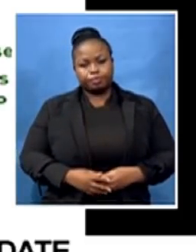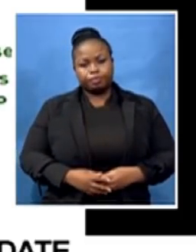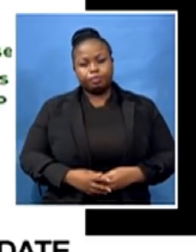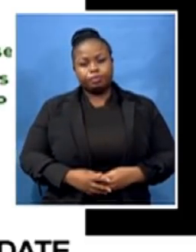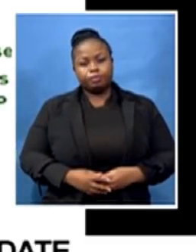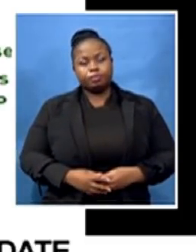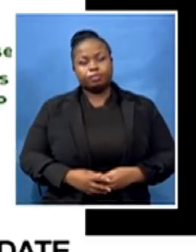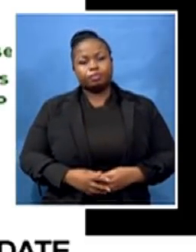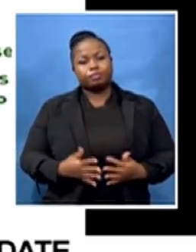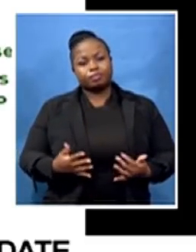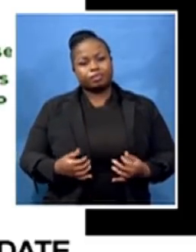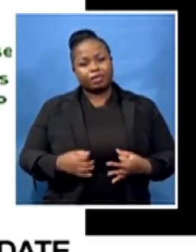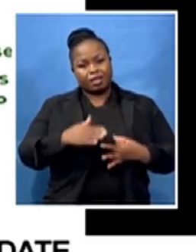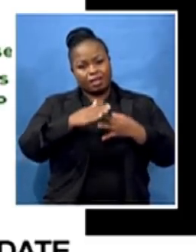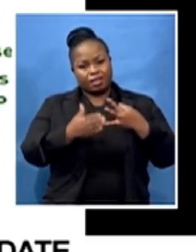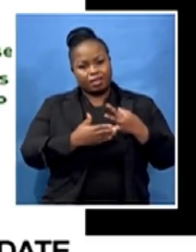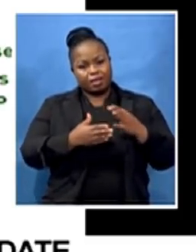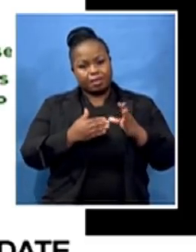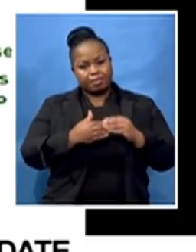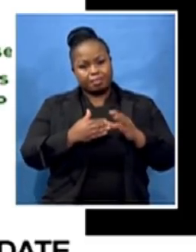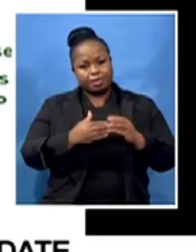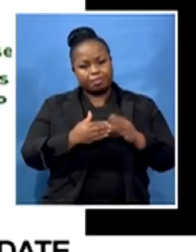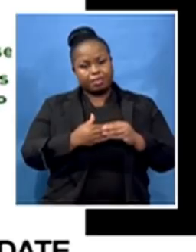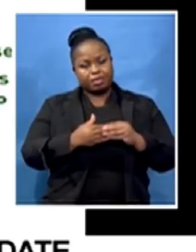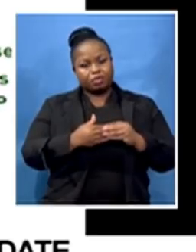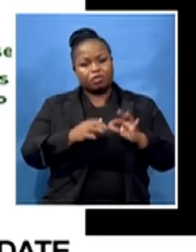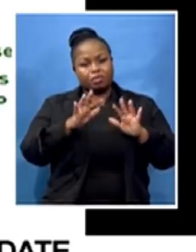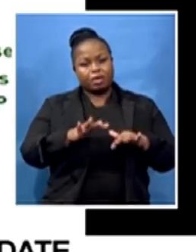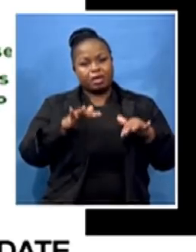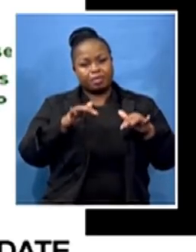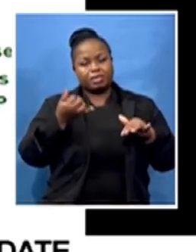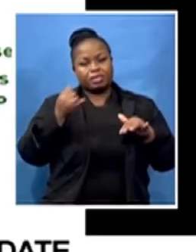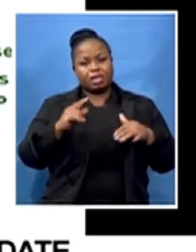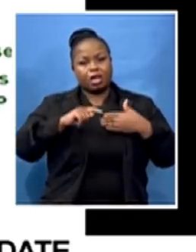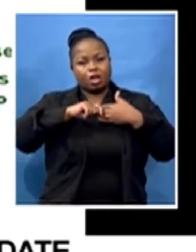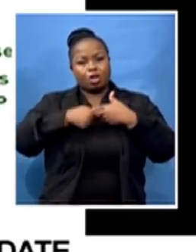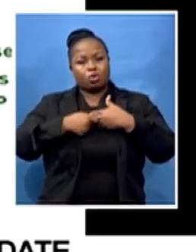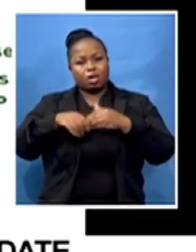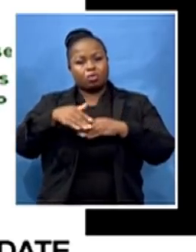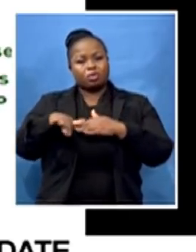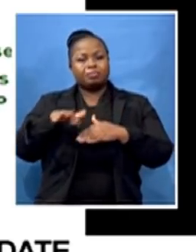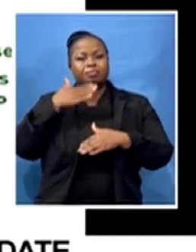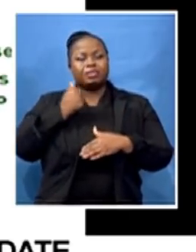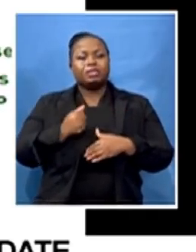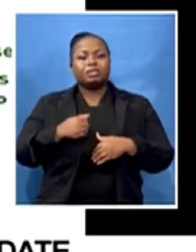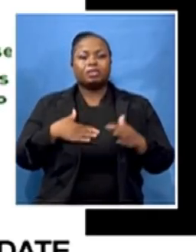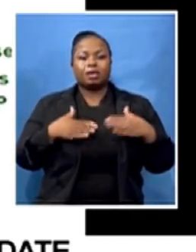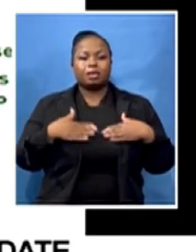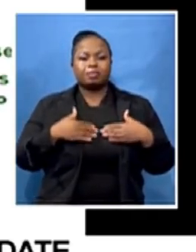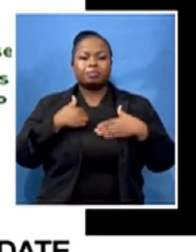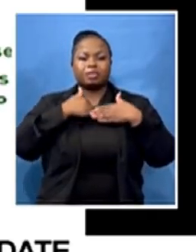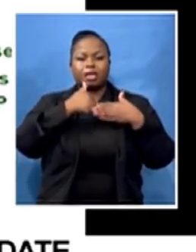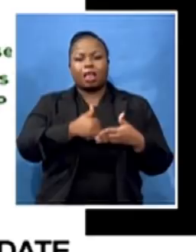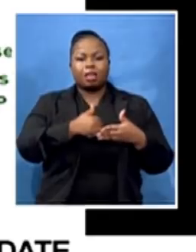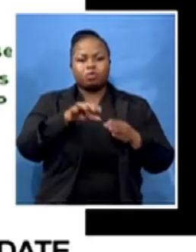who are still locked out. Can administration also assist in terms of facilitating their entry to the